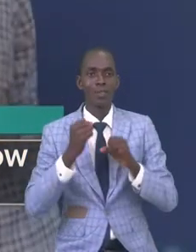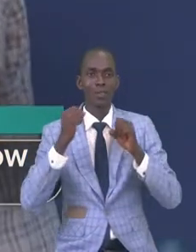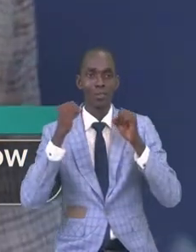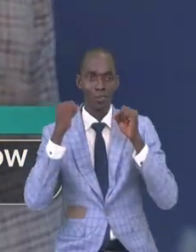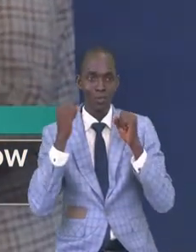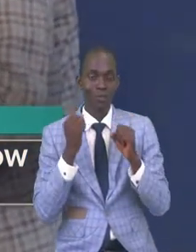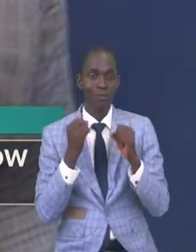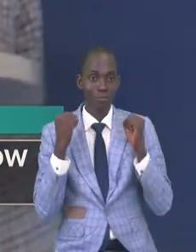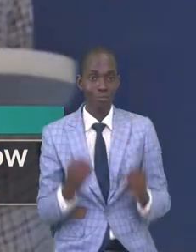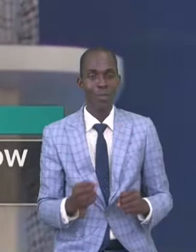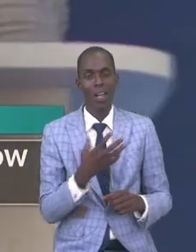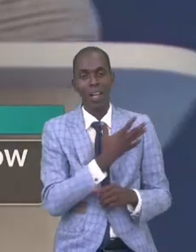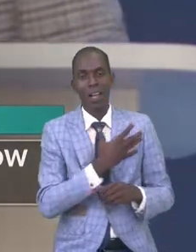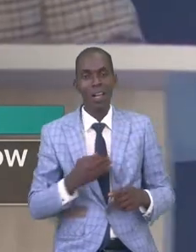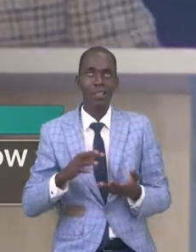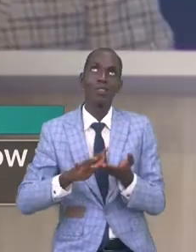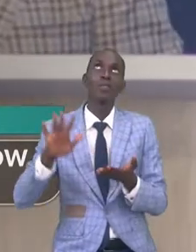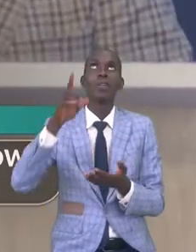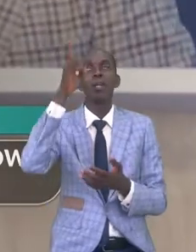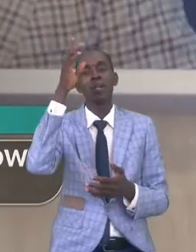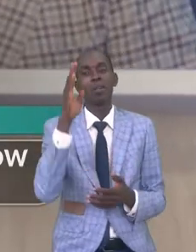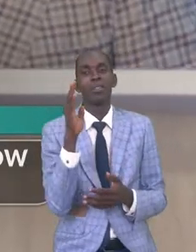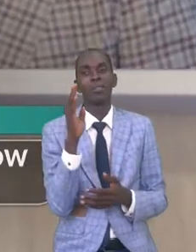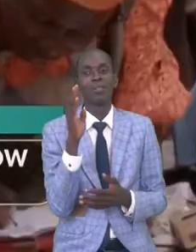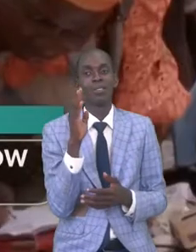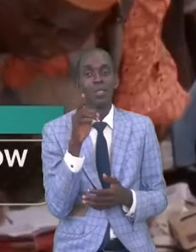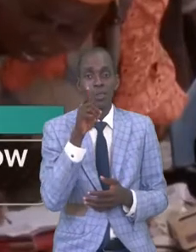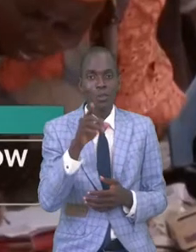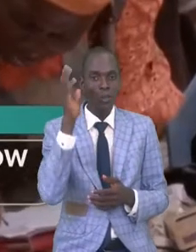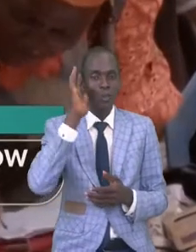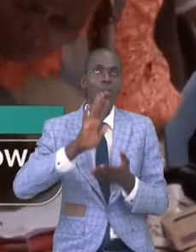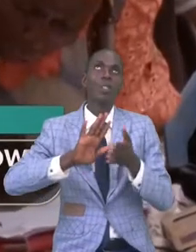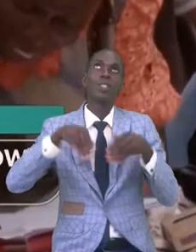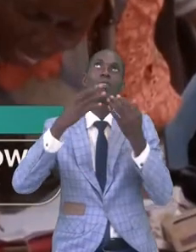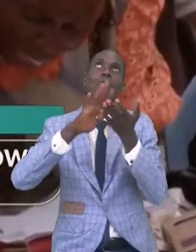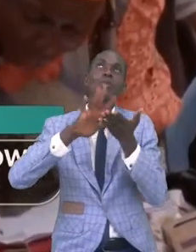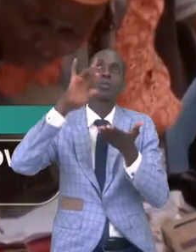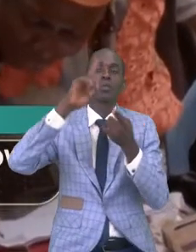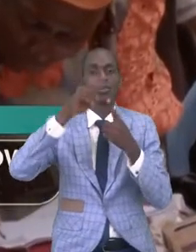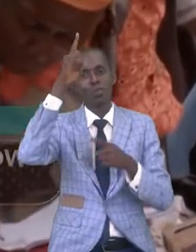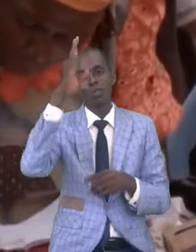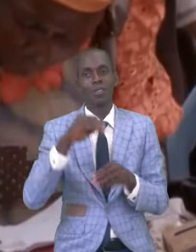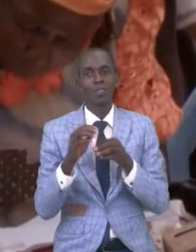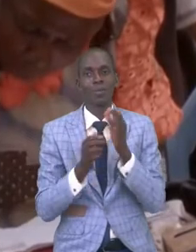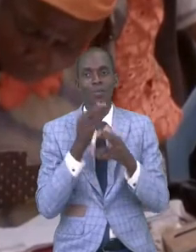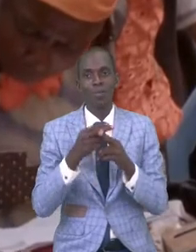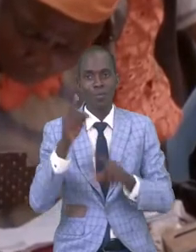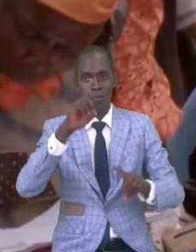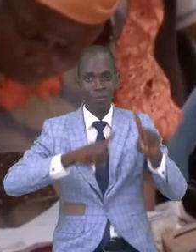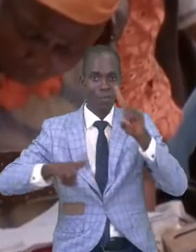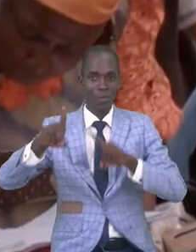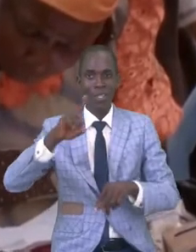and glorified God. You will glorify God. Amen.